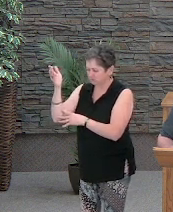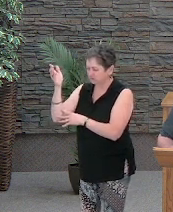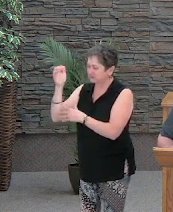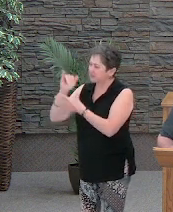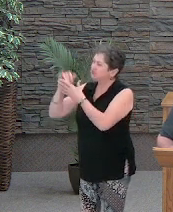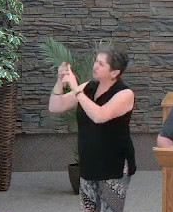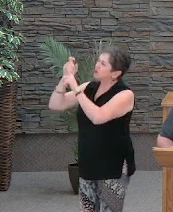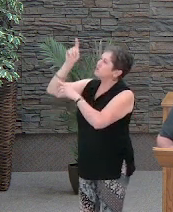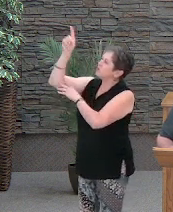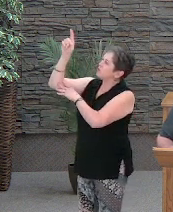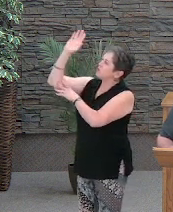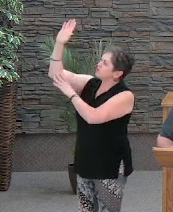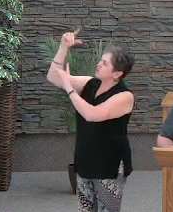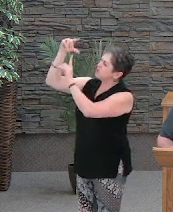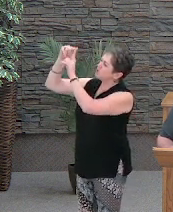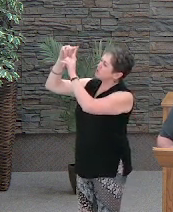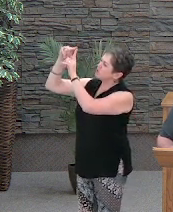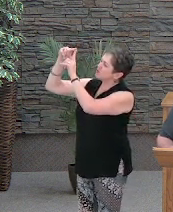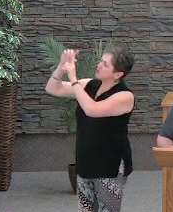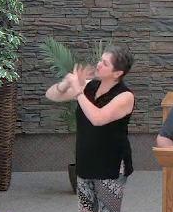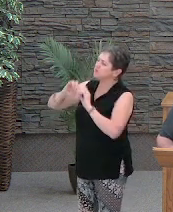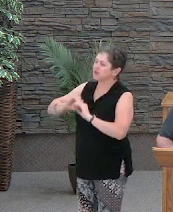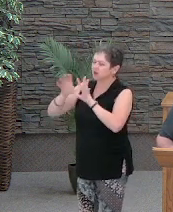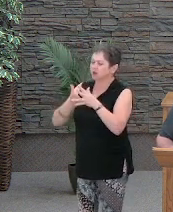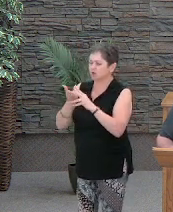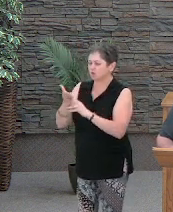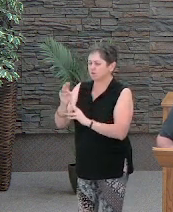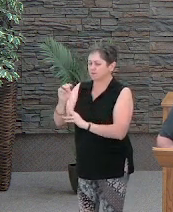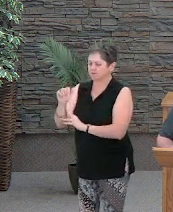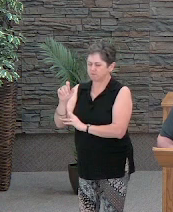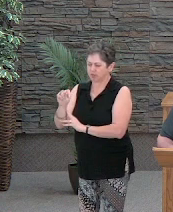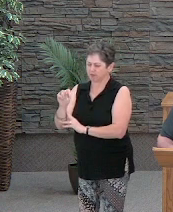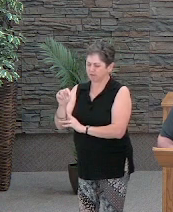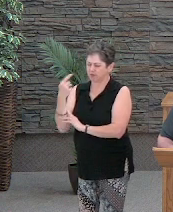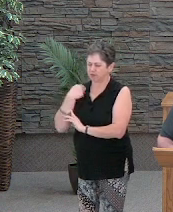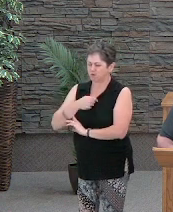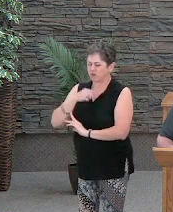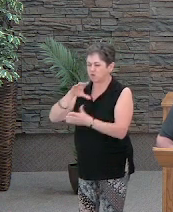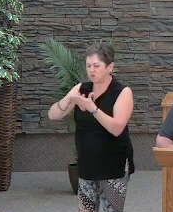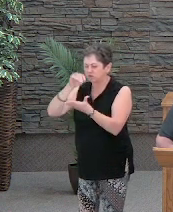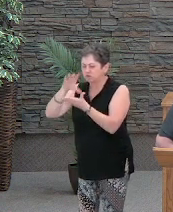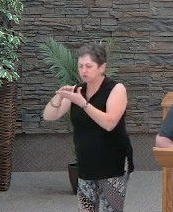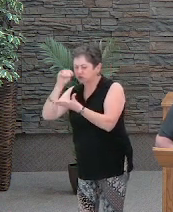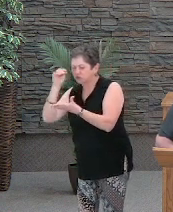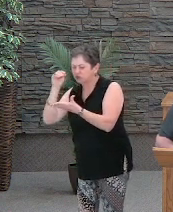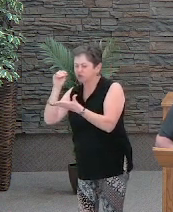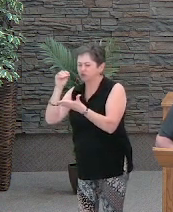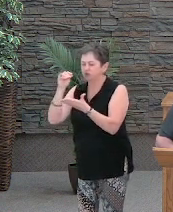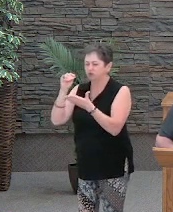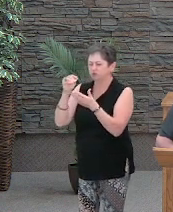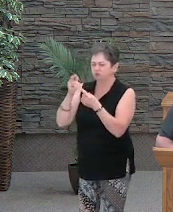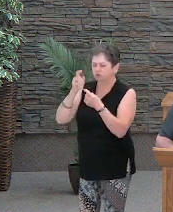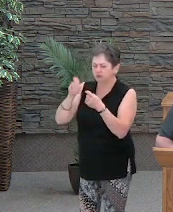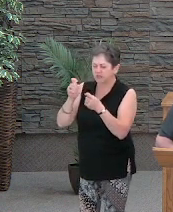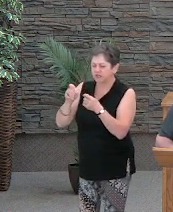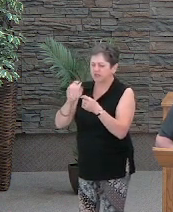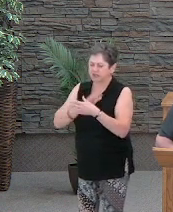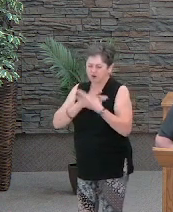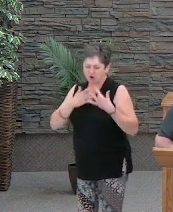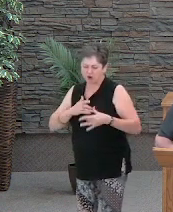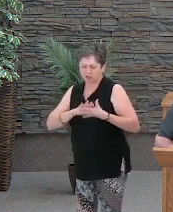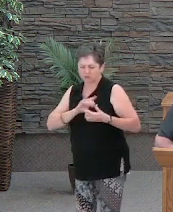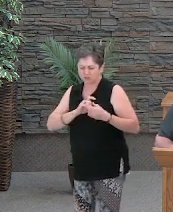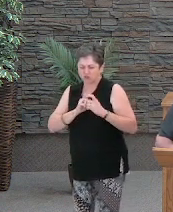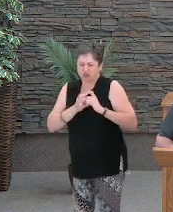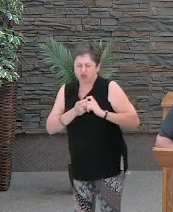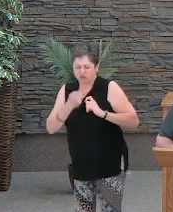you, that your words will speak clearly through him, and that we'll glean out the things that need to be gleaned, and that our hearts will be